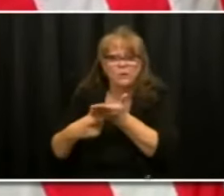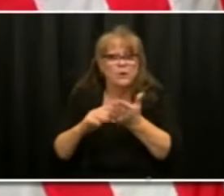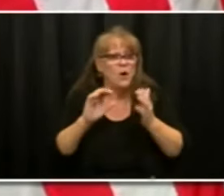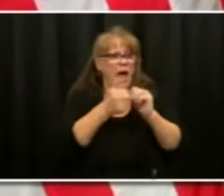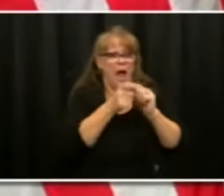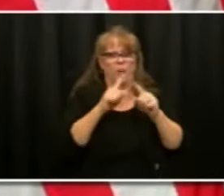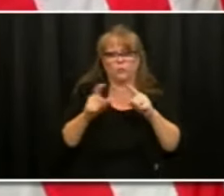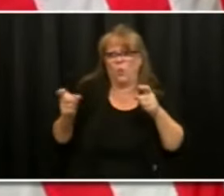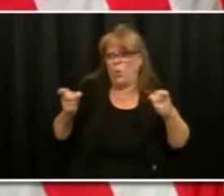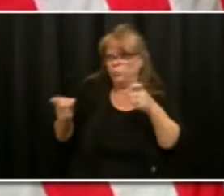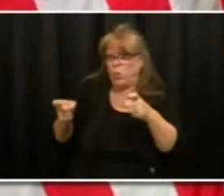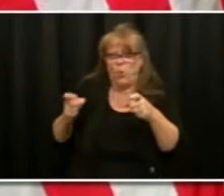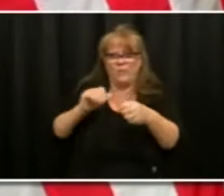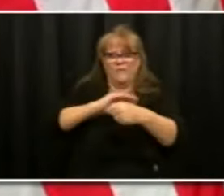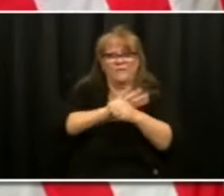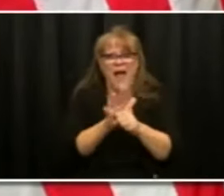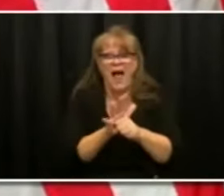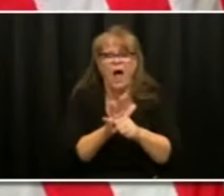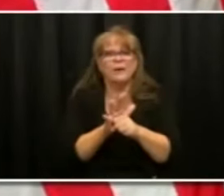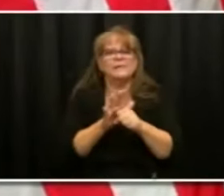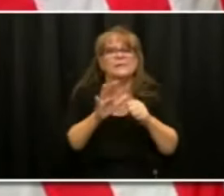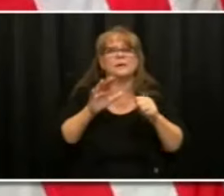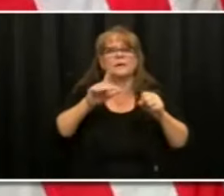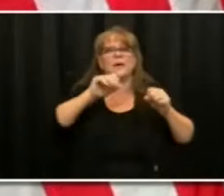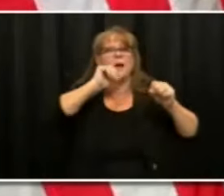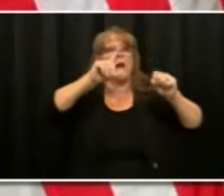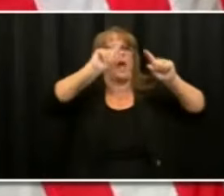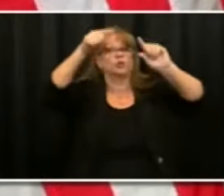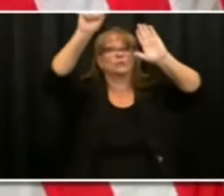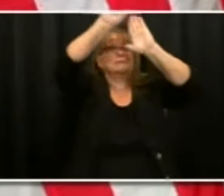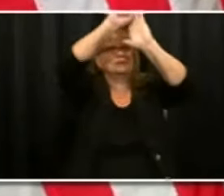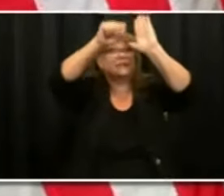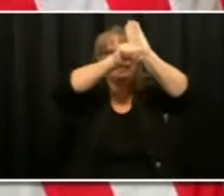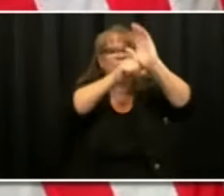also, most importantly, your partnership, right? Counties and